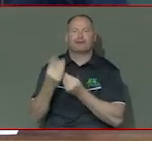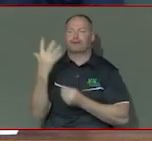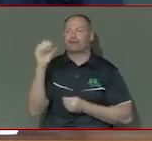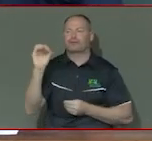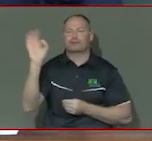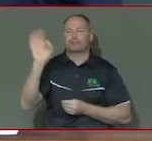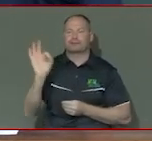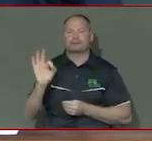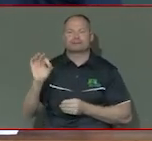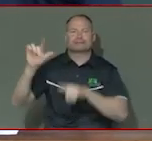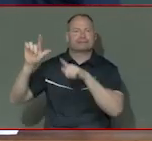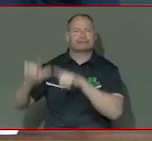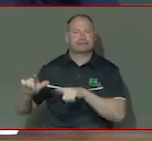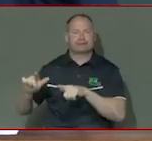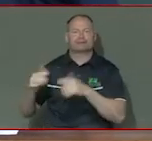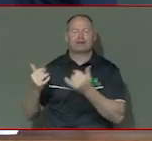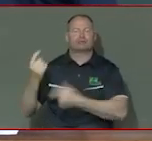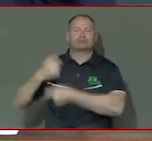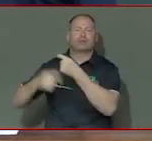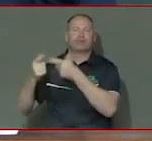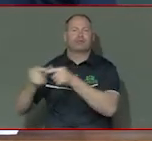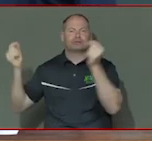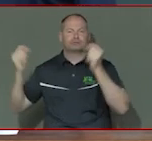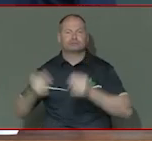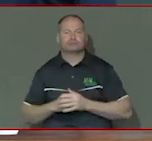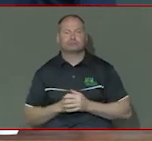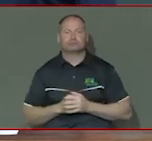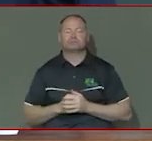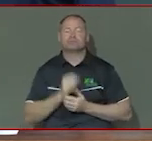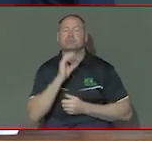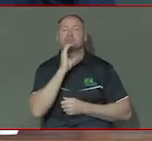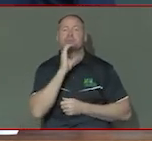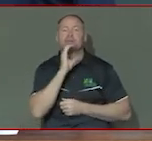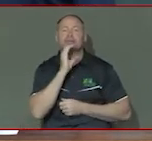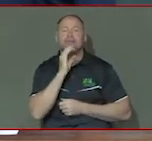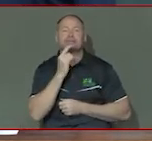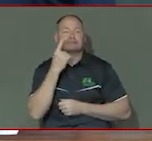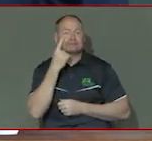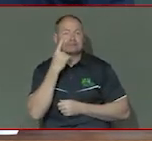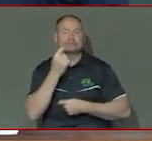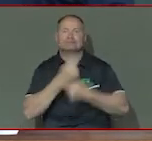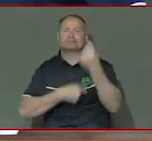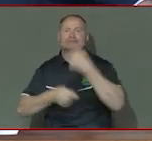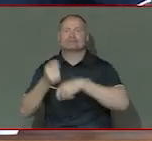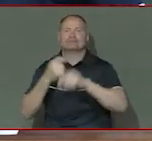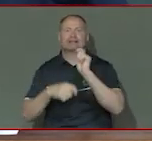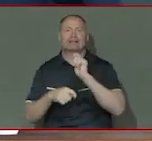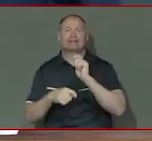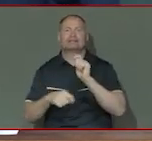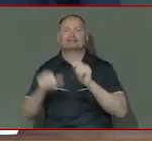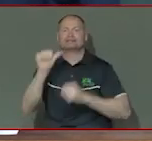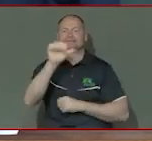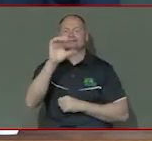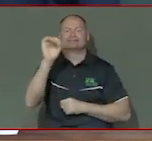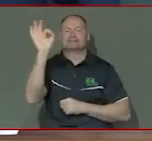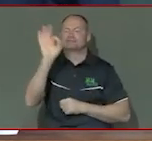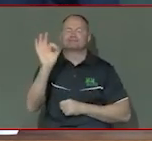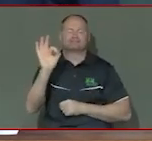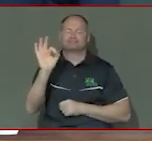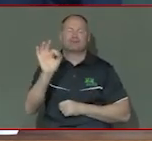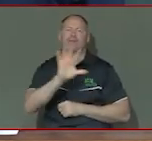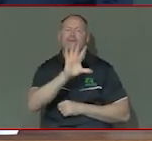sale, that means they do not make the 60%. They only make a 50 or a 40 or a